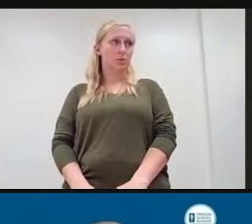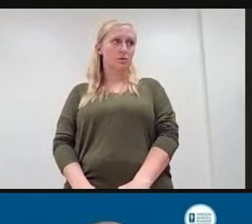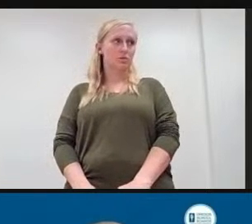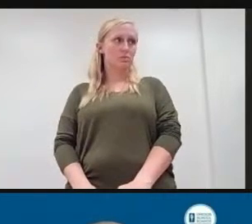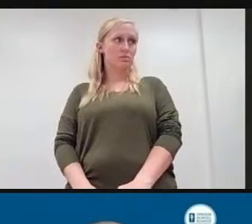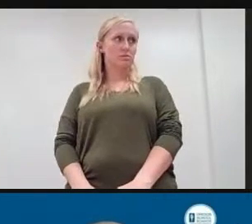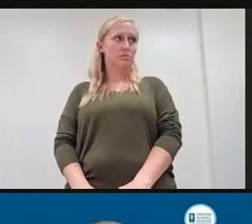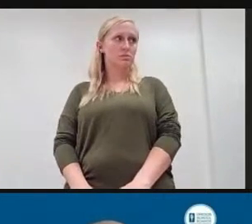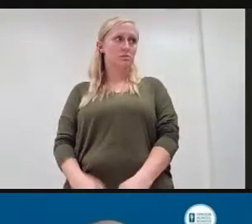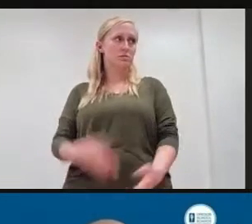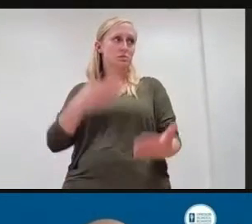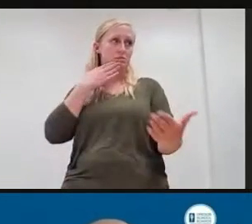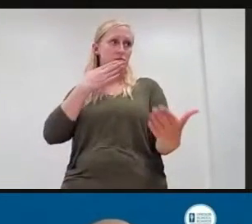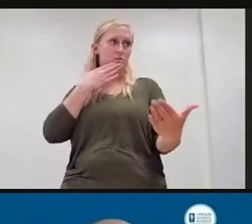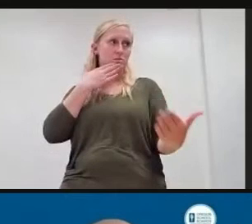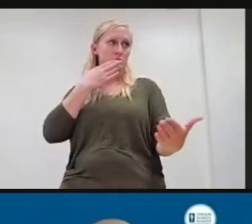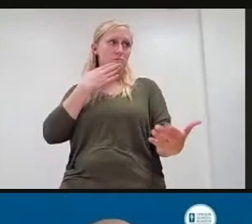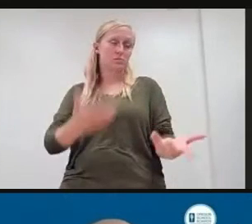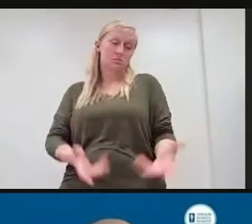Thank you, everybody.